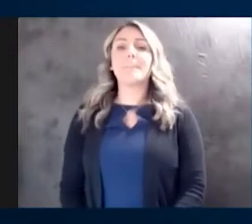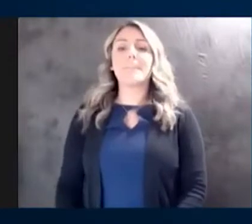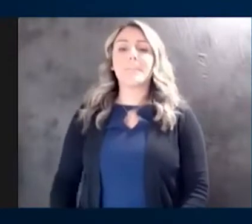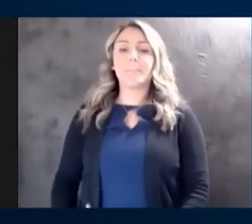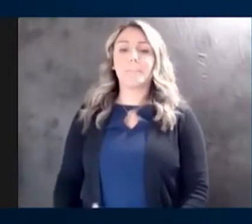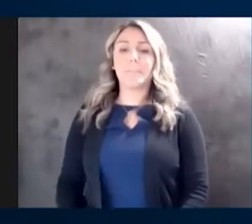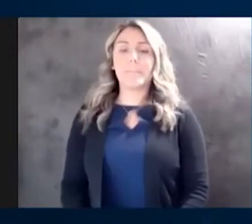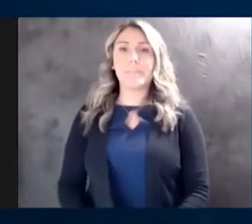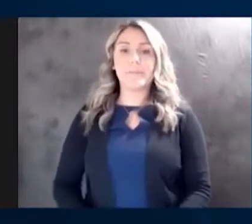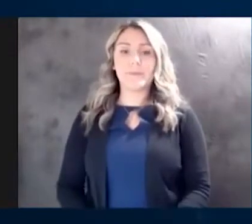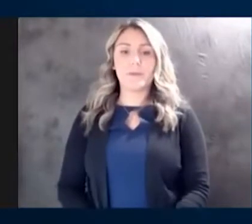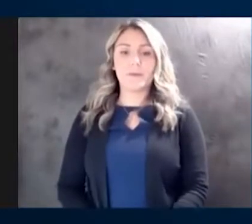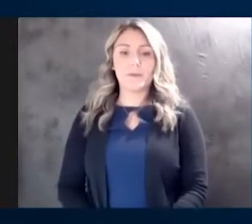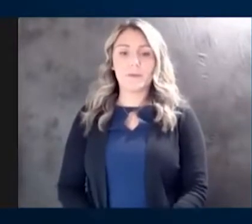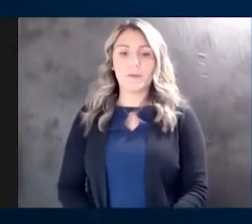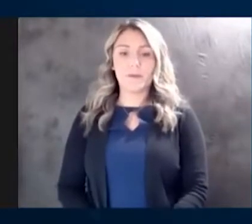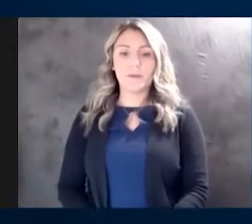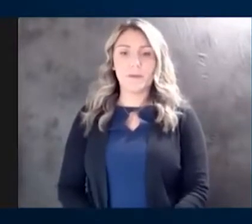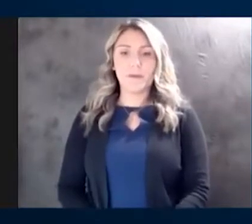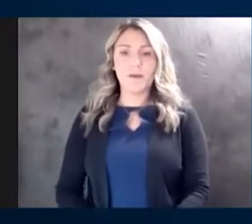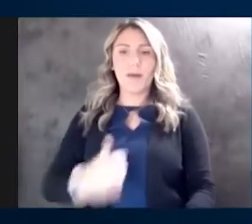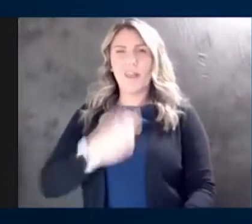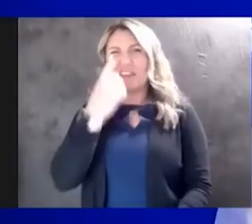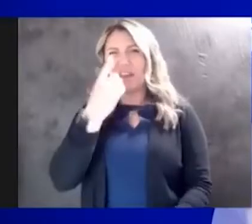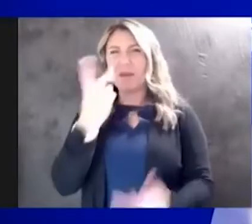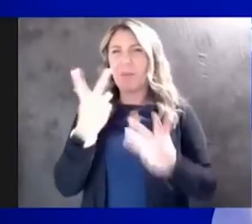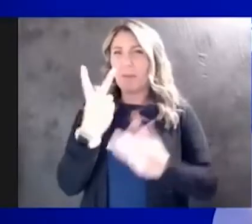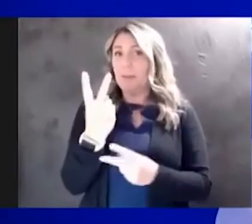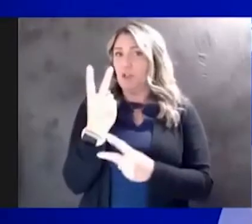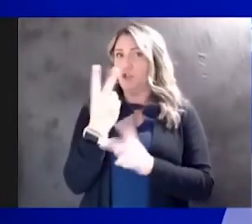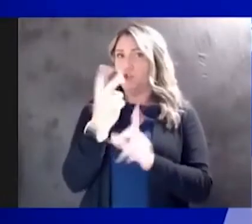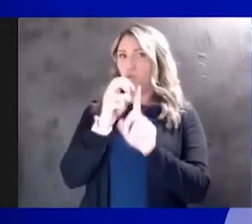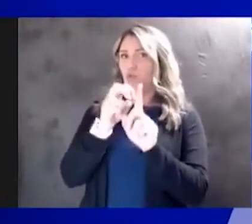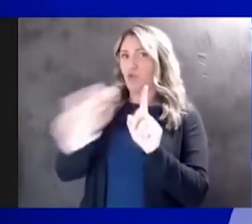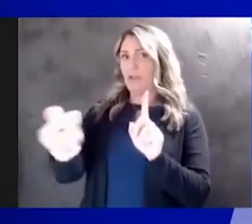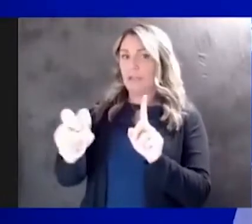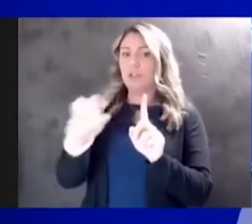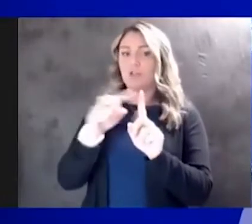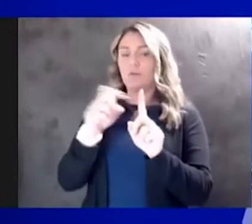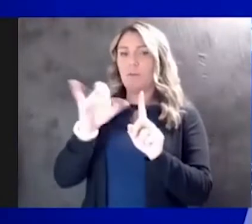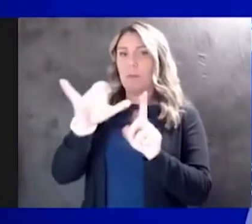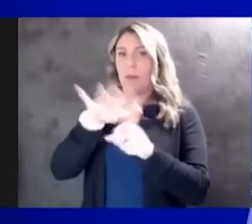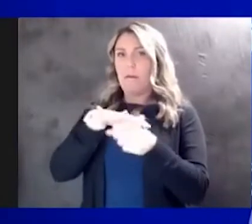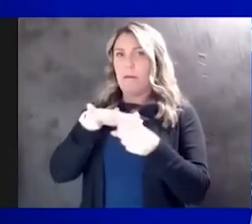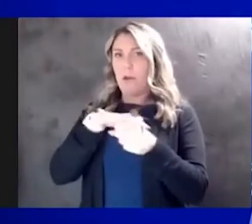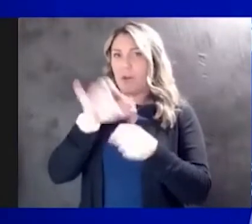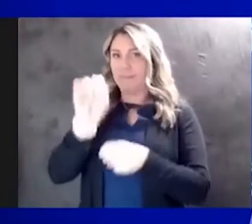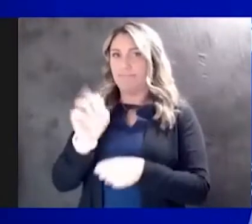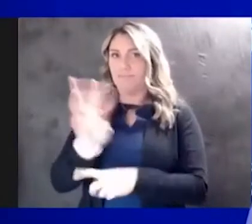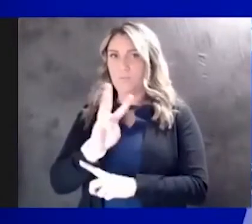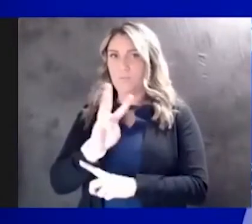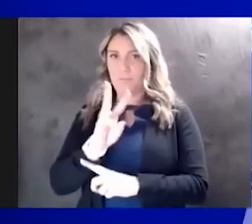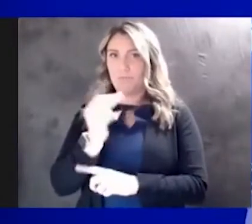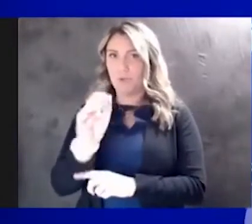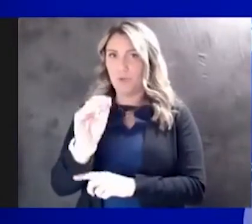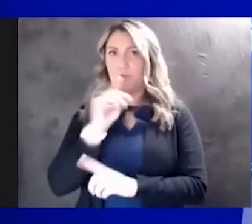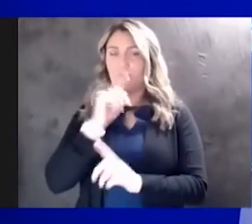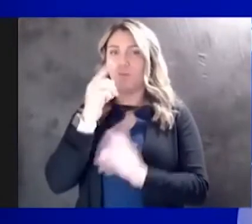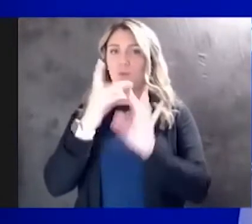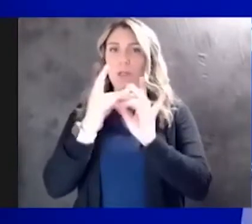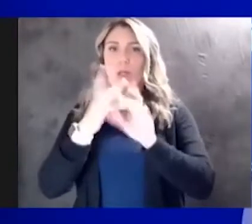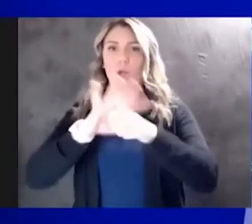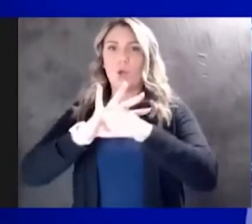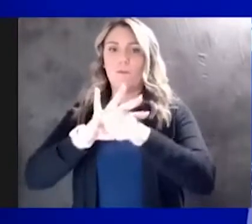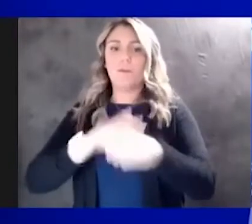I think we had maybe 2 that were transfers from that area, at least for COVID. We also